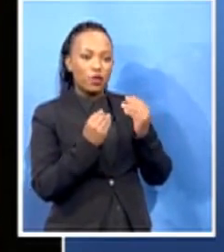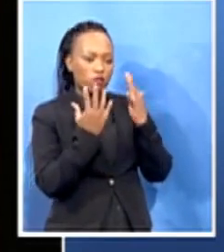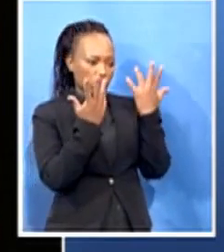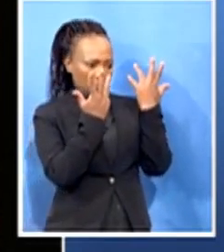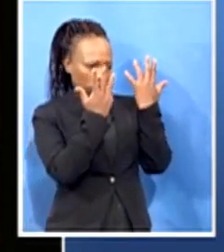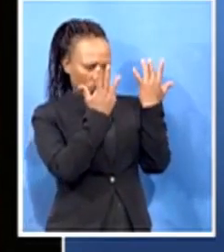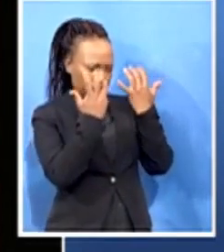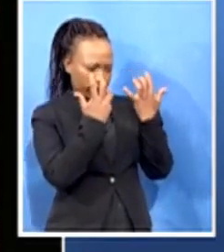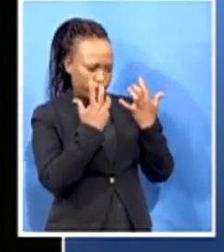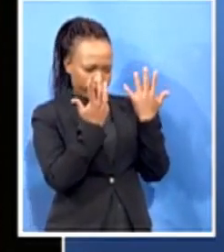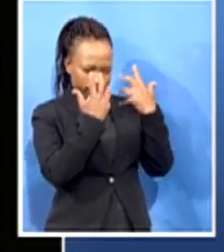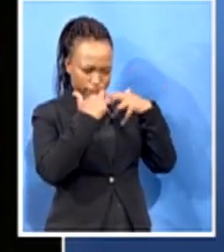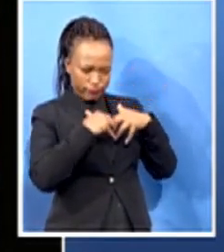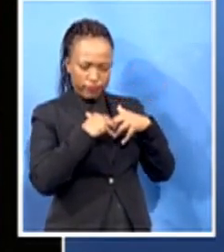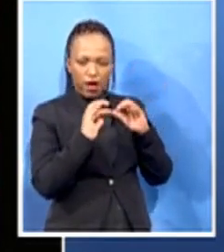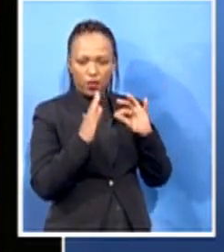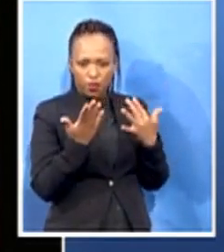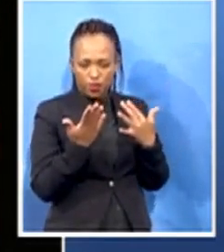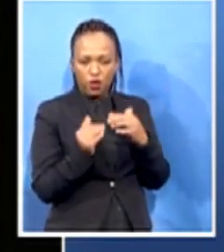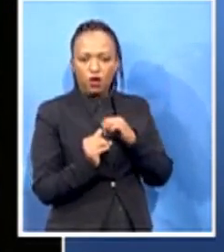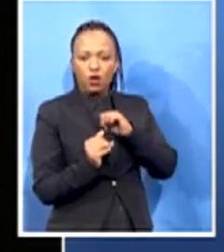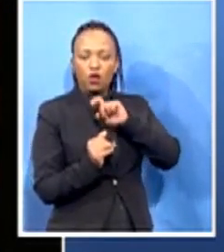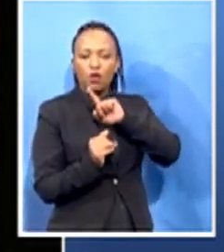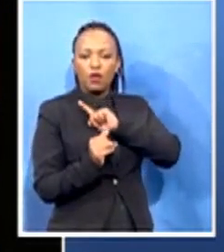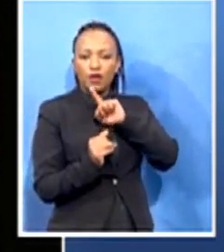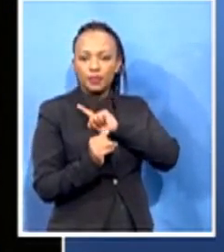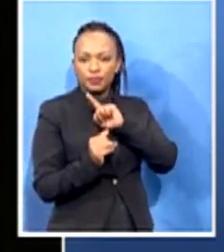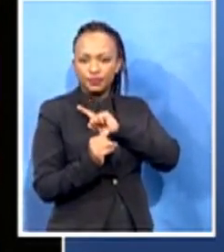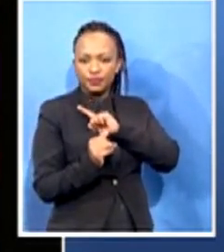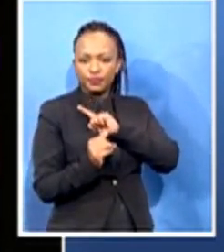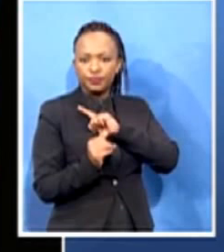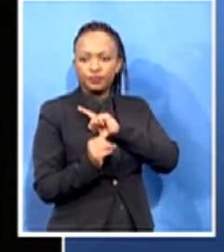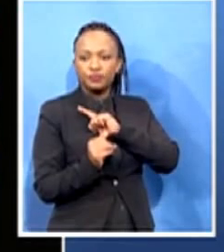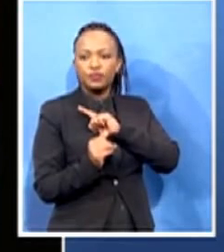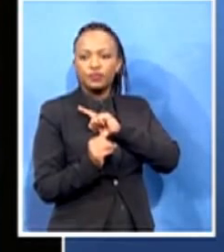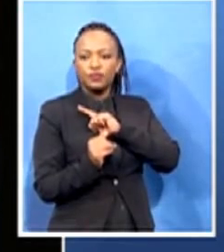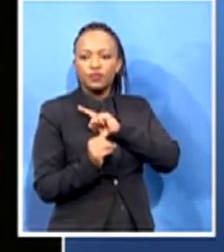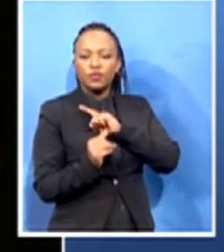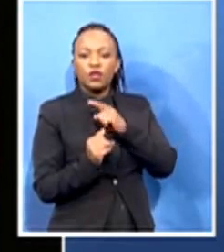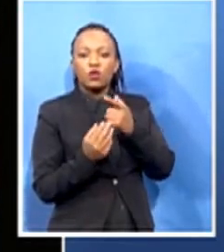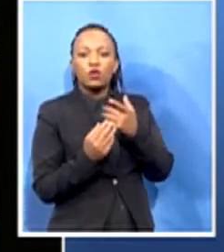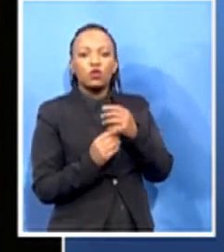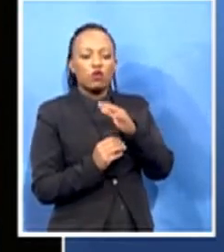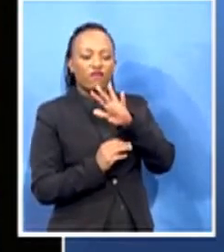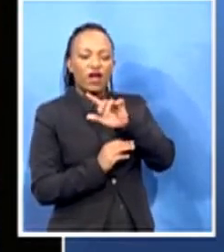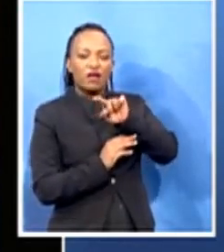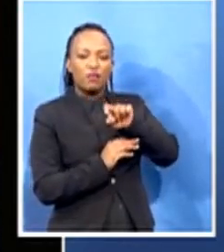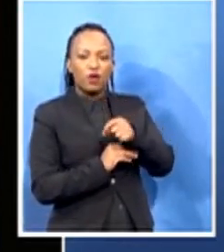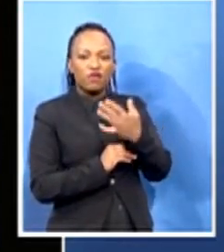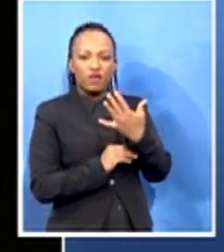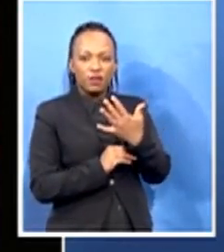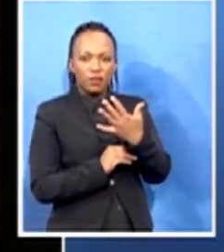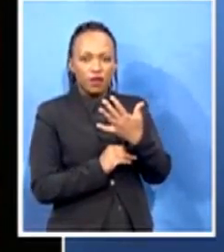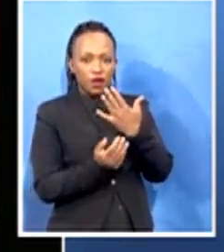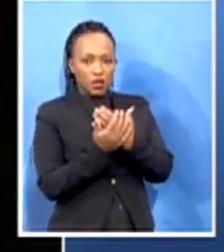when you take 5.5, I don't know whether I'm still visible because no, absolutely, I was trying we can see